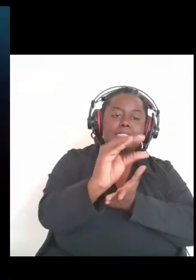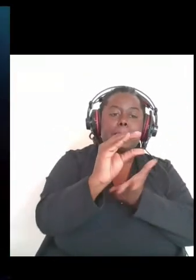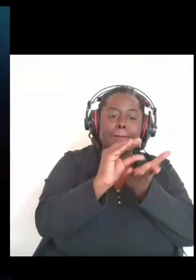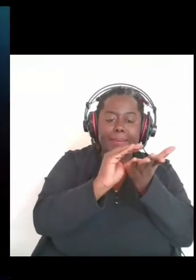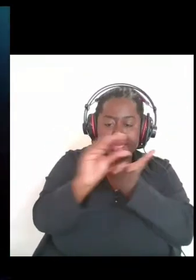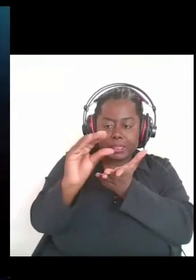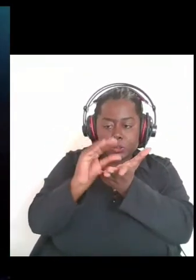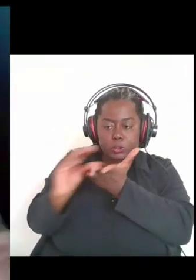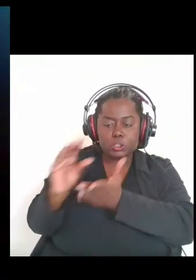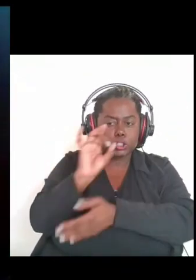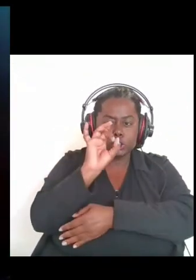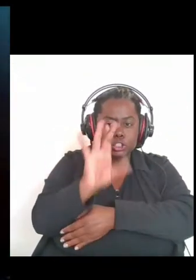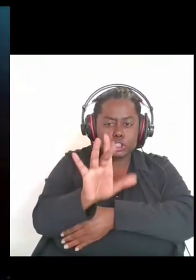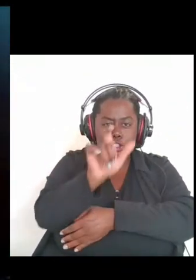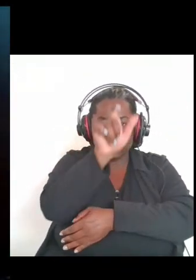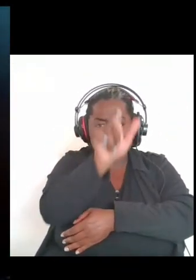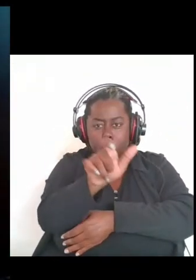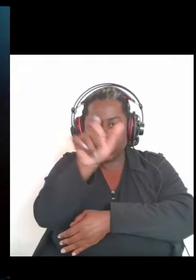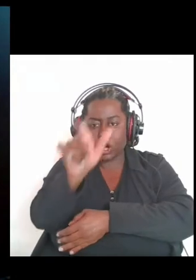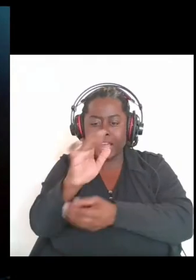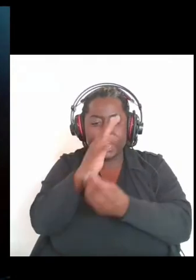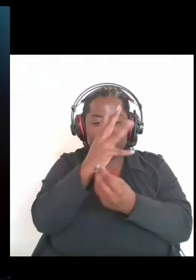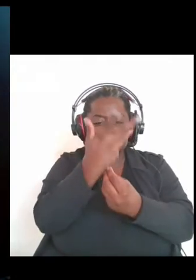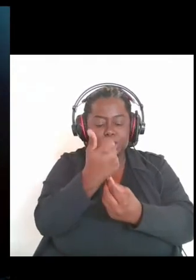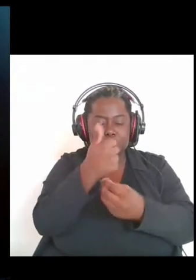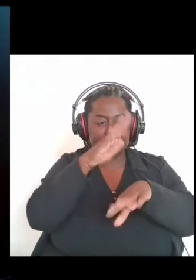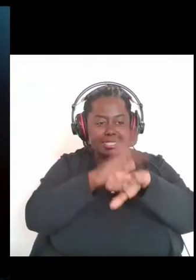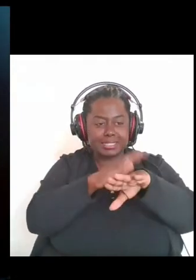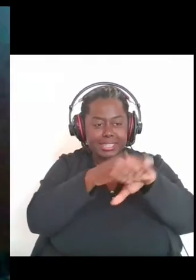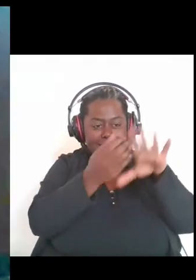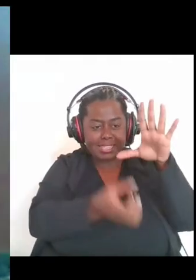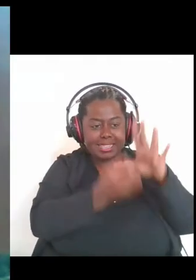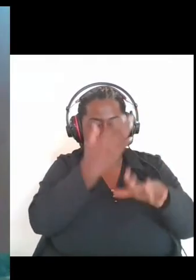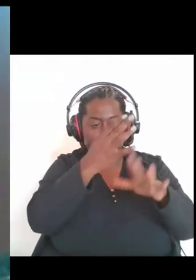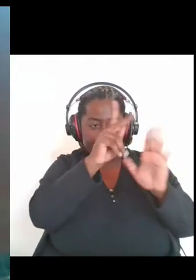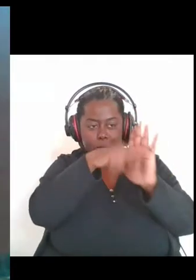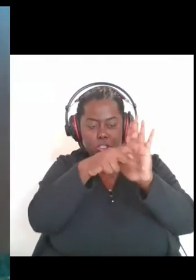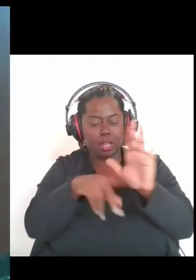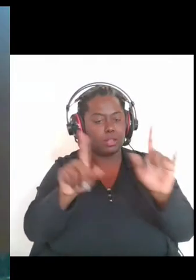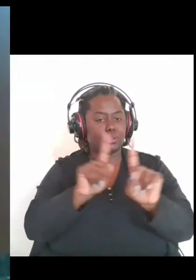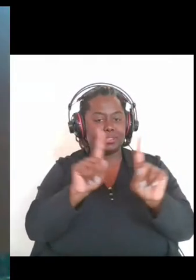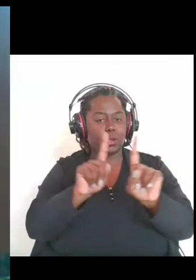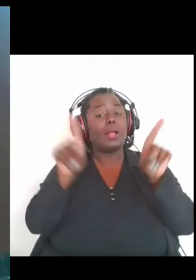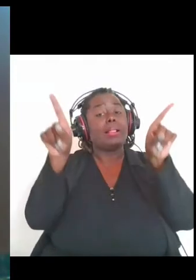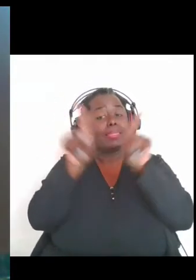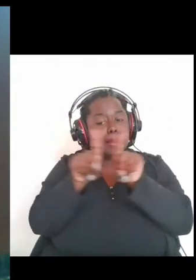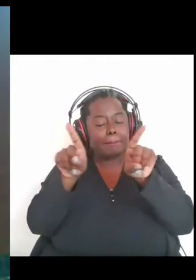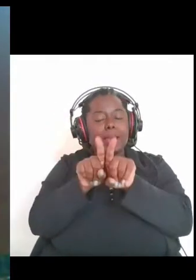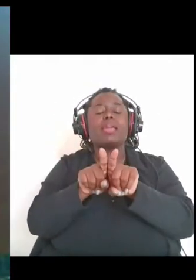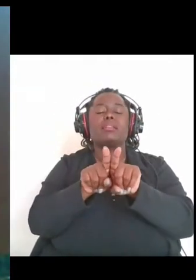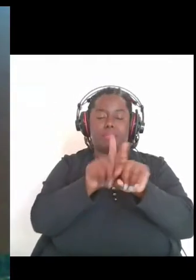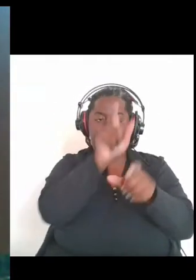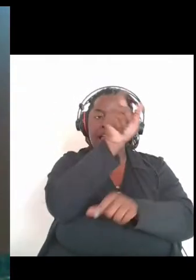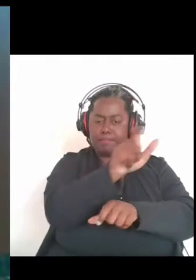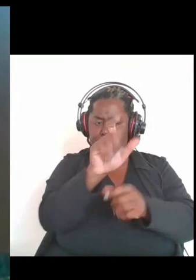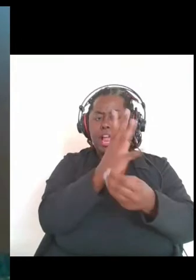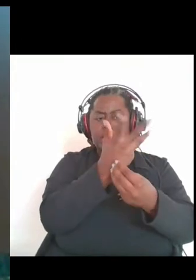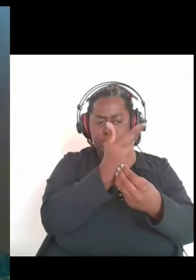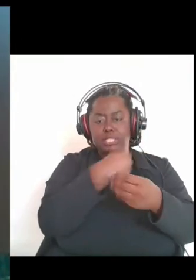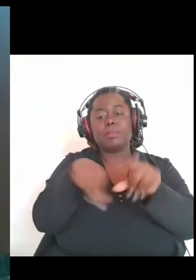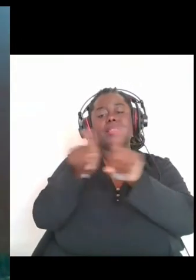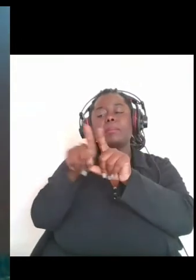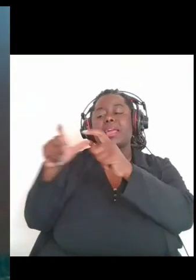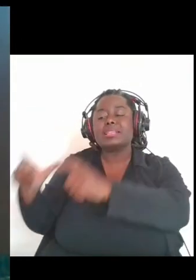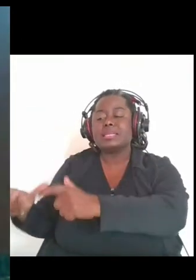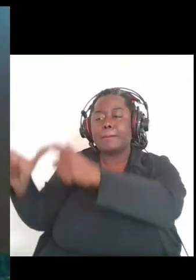encourages funds to be made not only to artists developing projects but also to community spaces